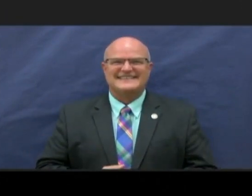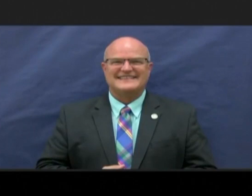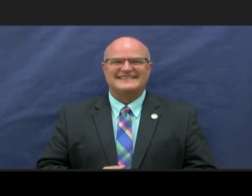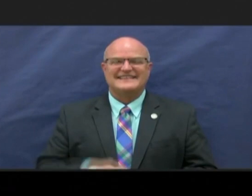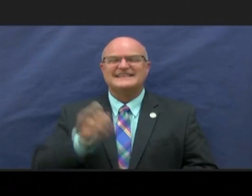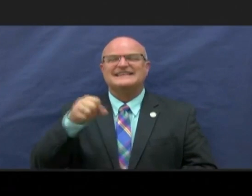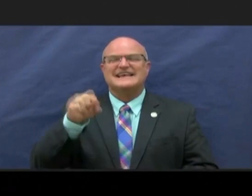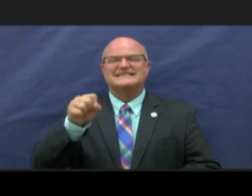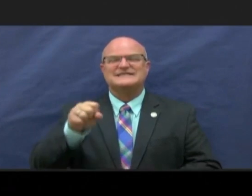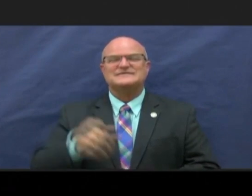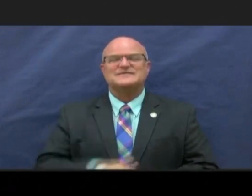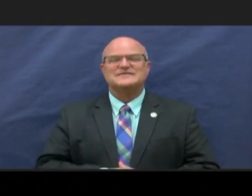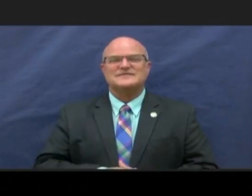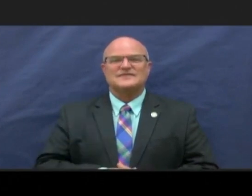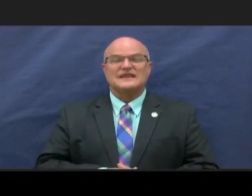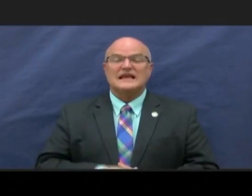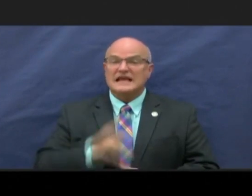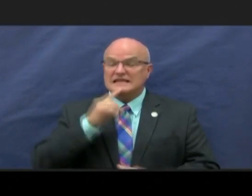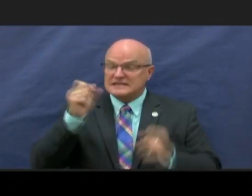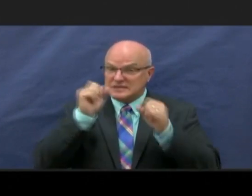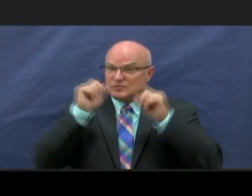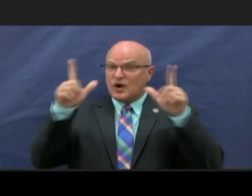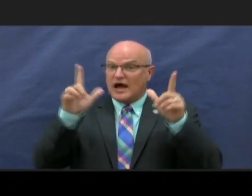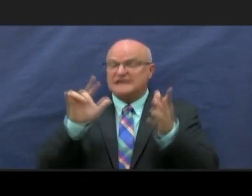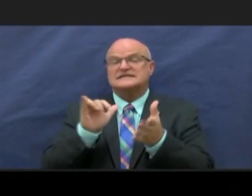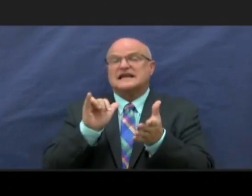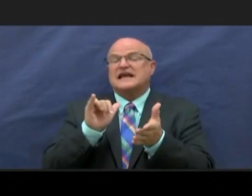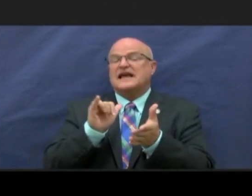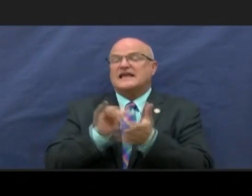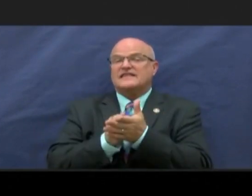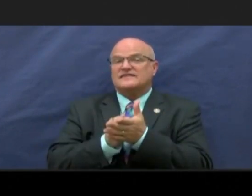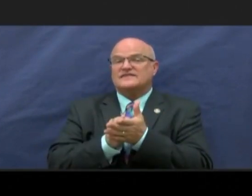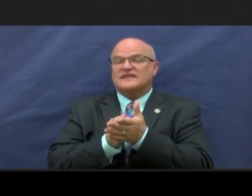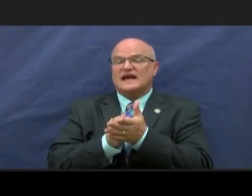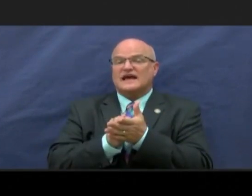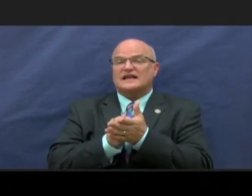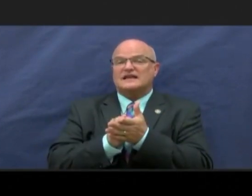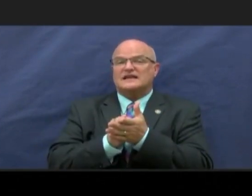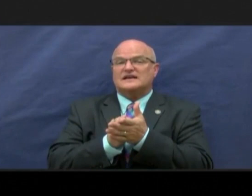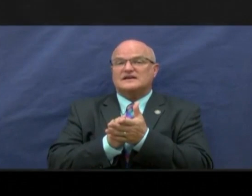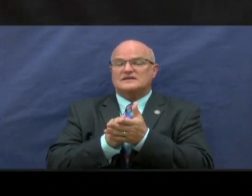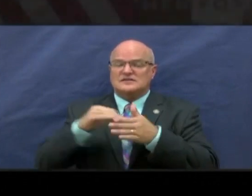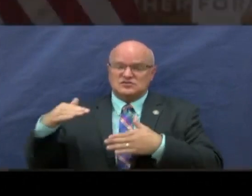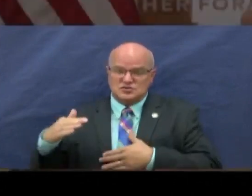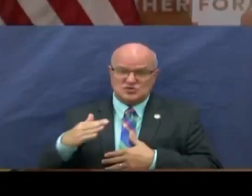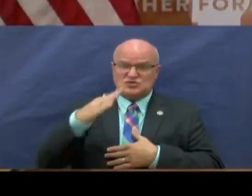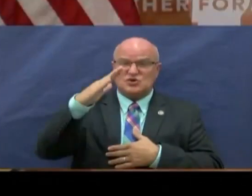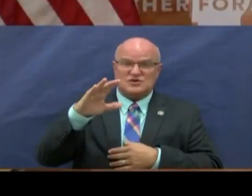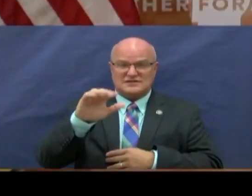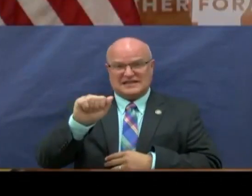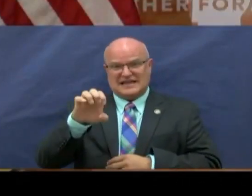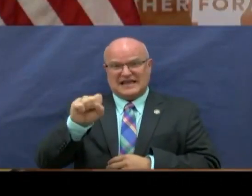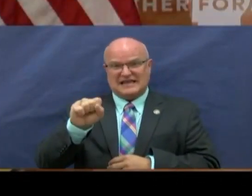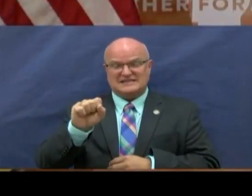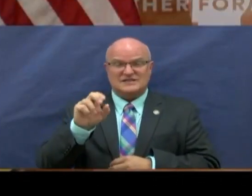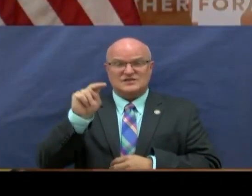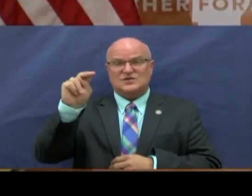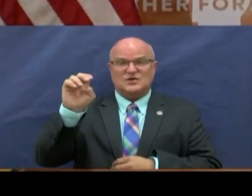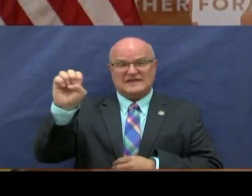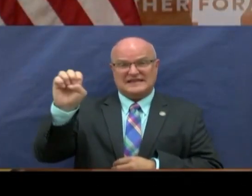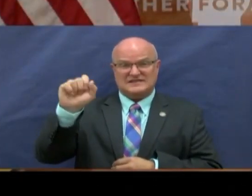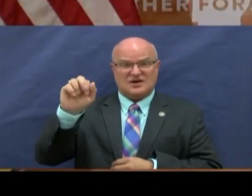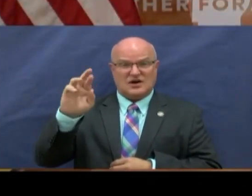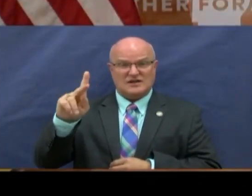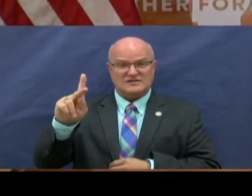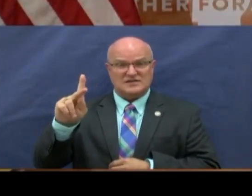Yes. Is it surprising that there is a surge in cases in Northeast